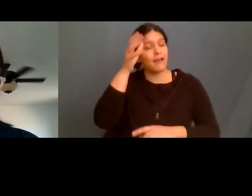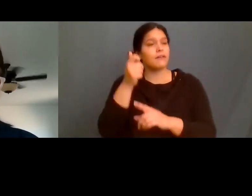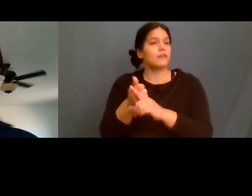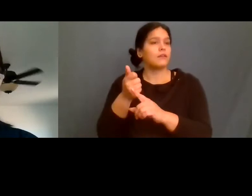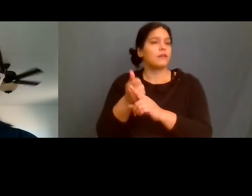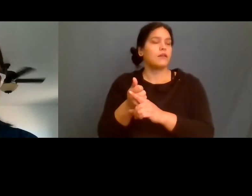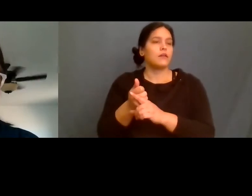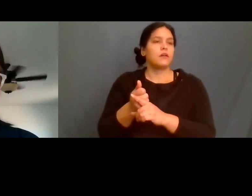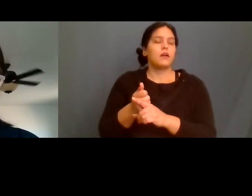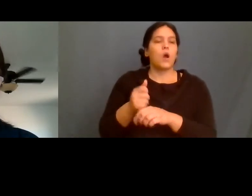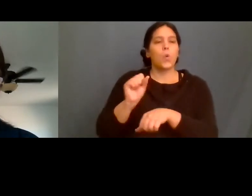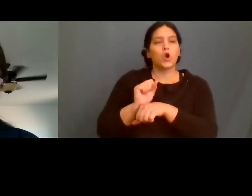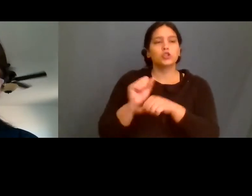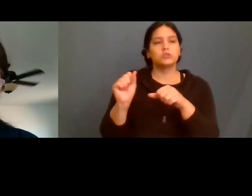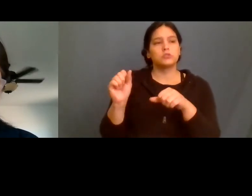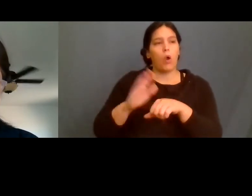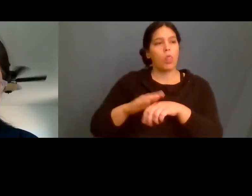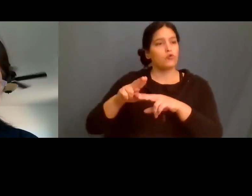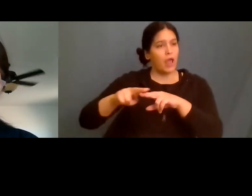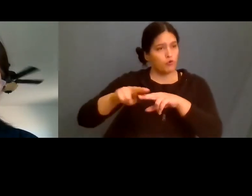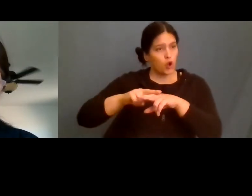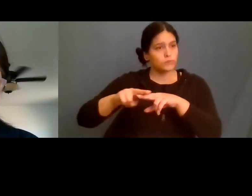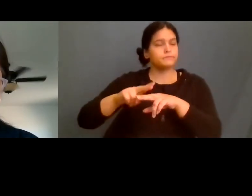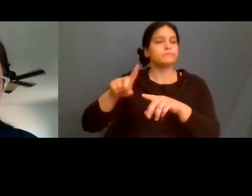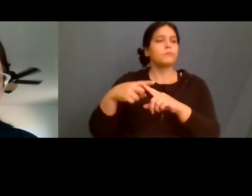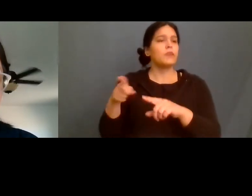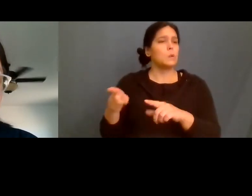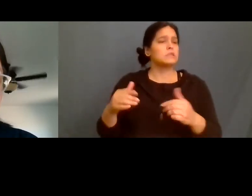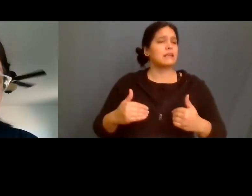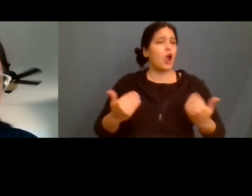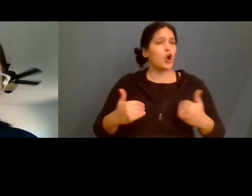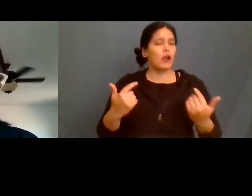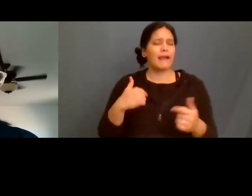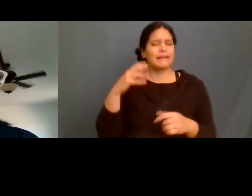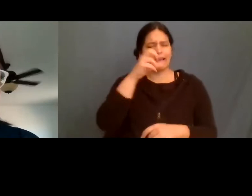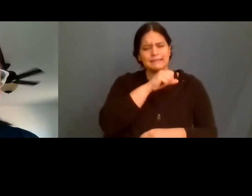railroad worker, and when he was younger, I guess he spent